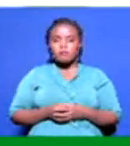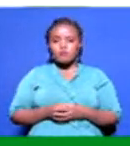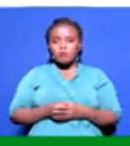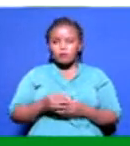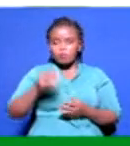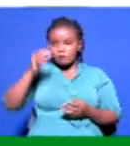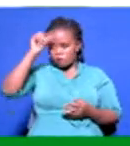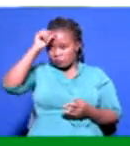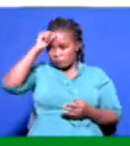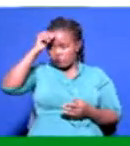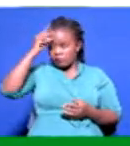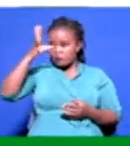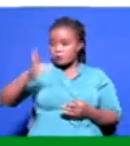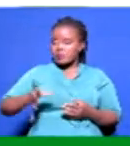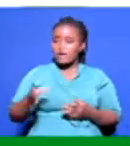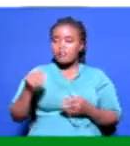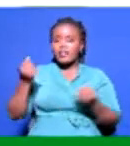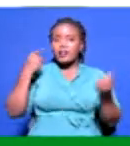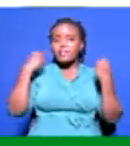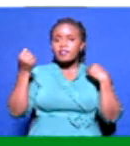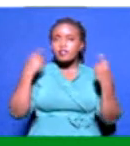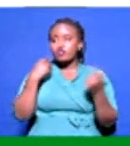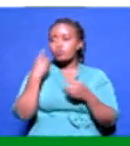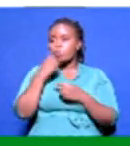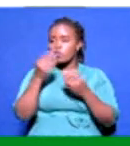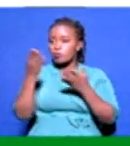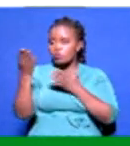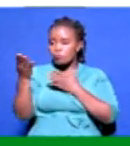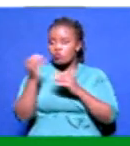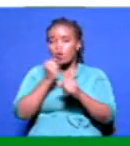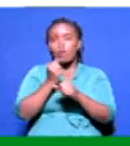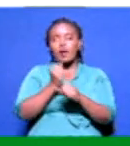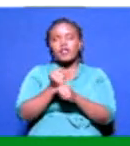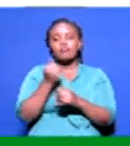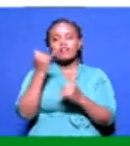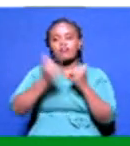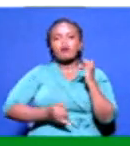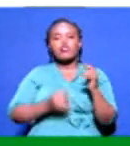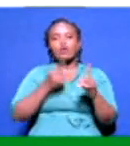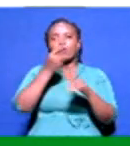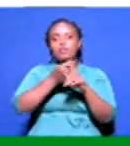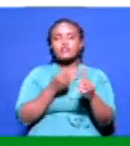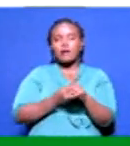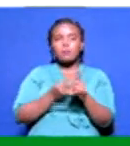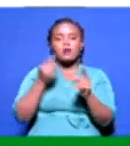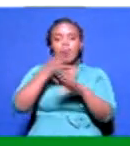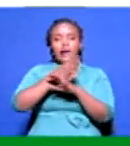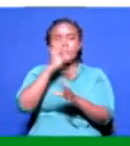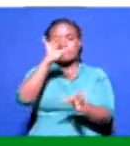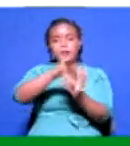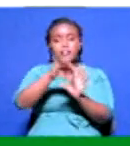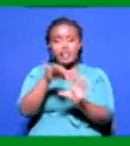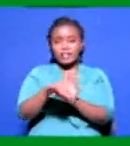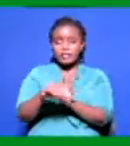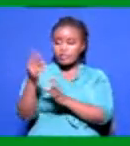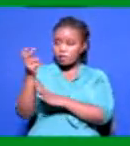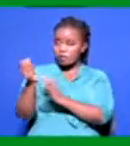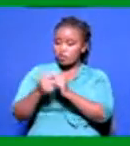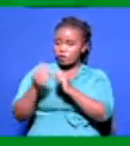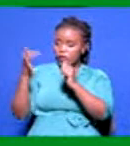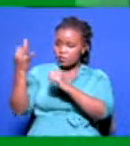Kiprono Chepkwony is the governor, serving his second and final term in office after being elected both in 2013 and